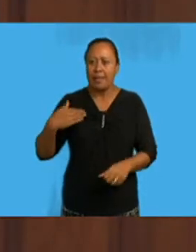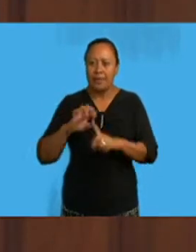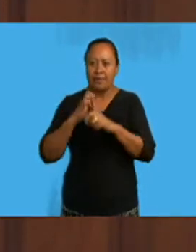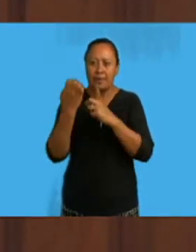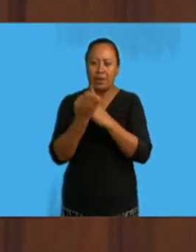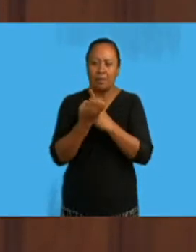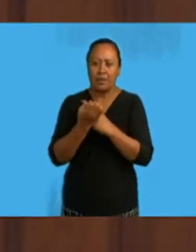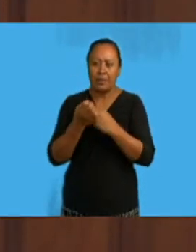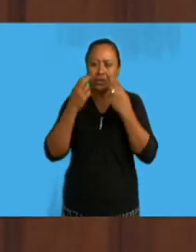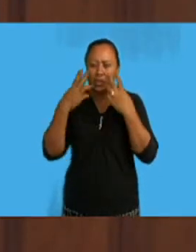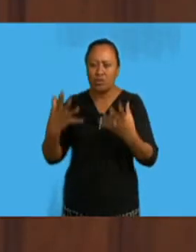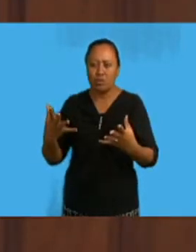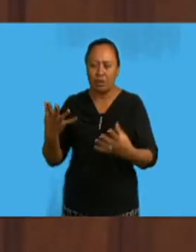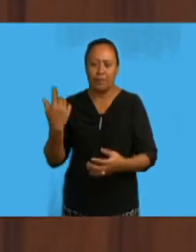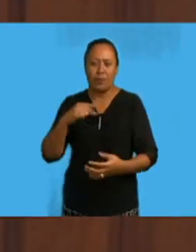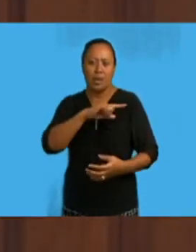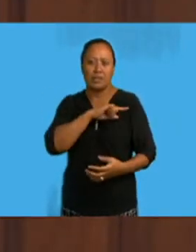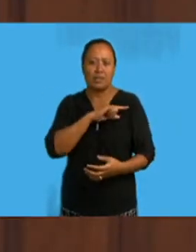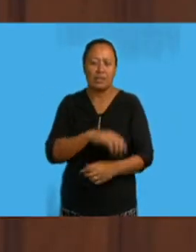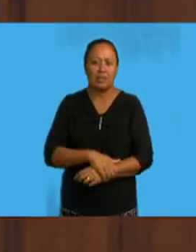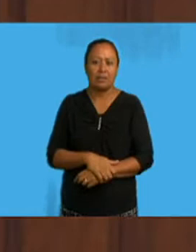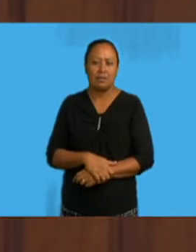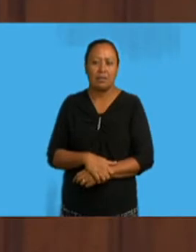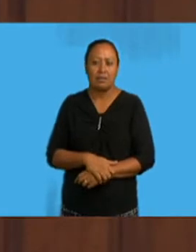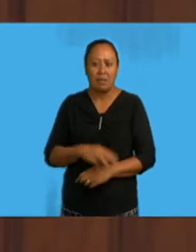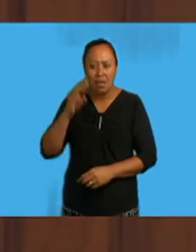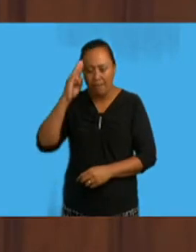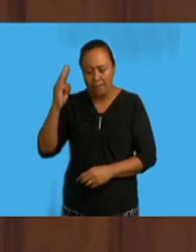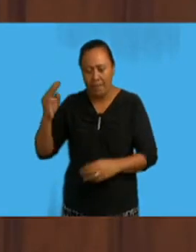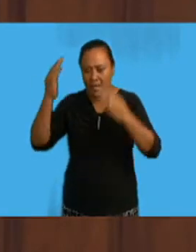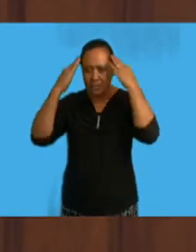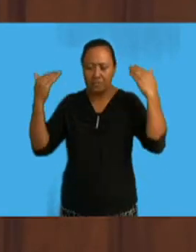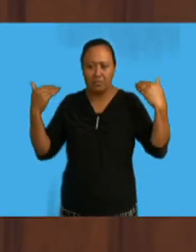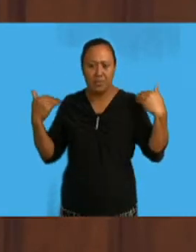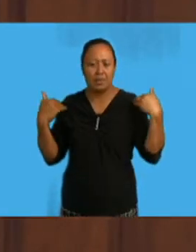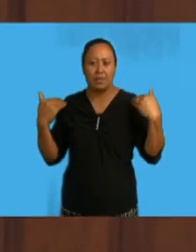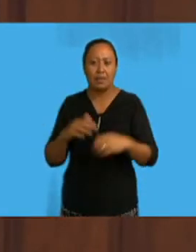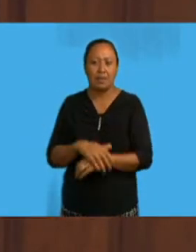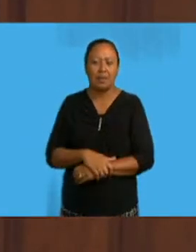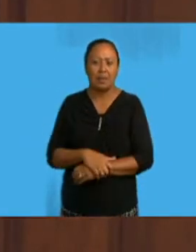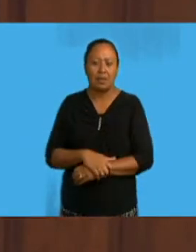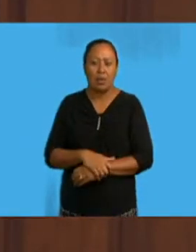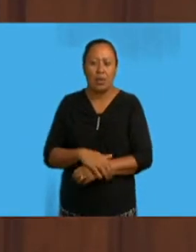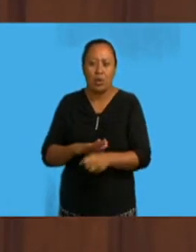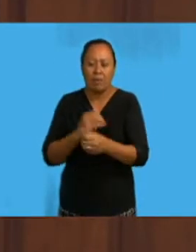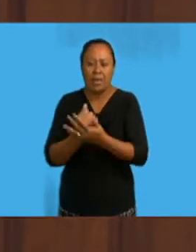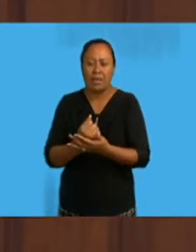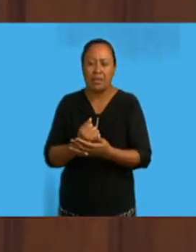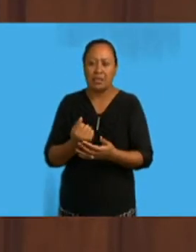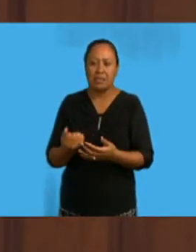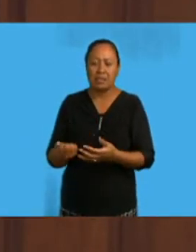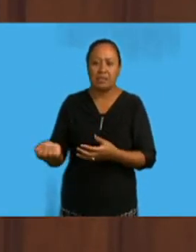is so naturally endowed to us. This, Madam Speaker, will reward us with a strong, prosperous, and inclusive growth for